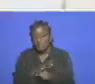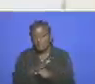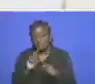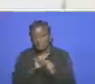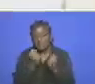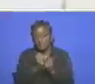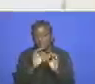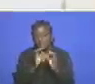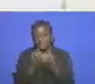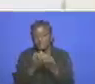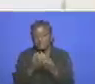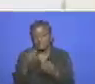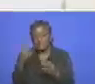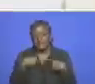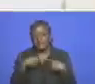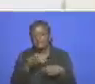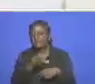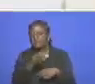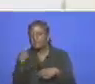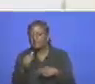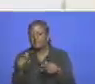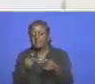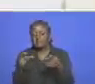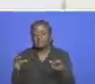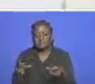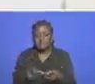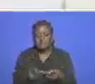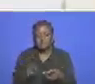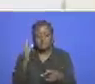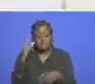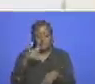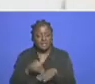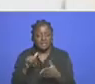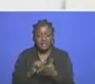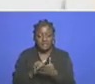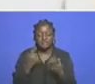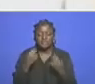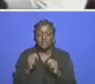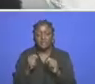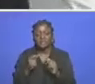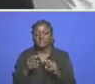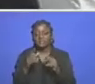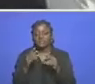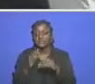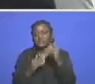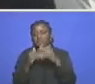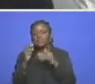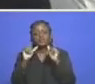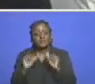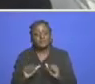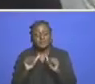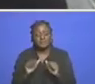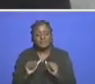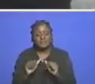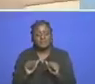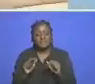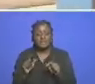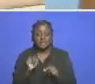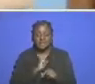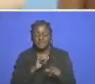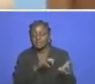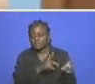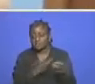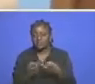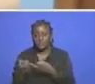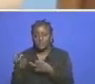to have an alternative site. We're looking at that, and we're trying to build capacity as we speak. As I tour the Sandlands Rehabilitation